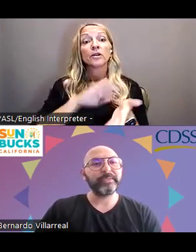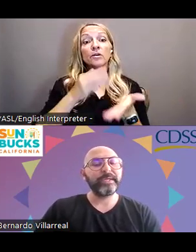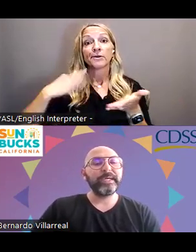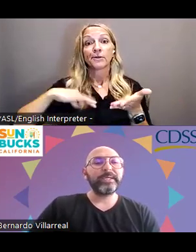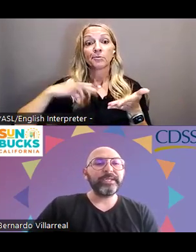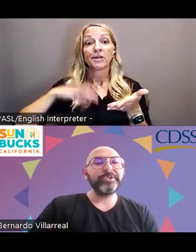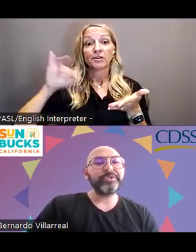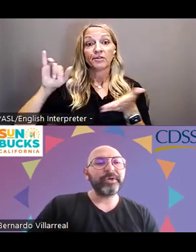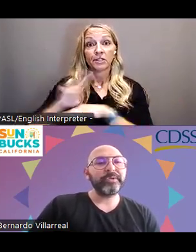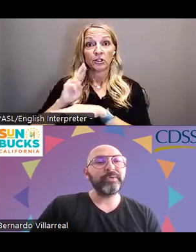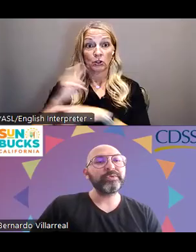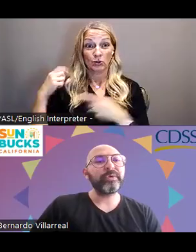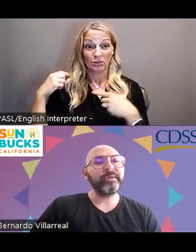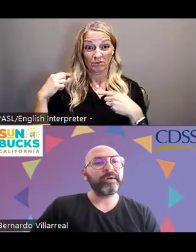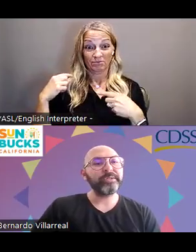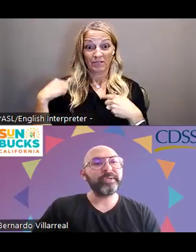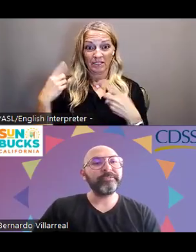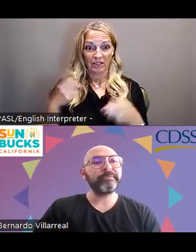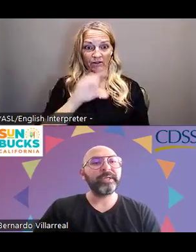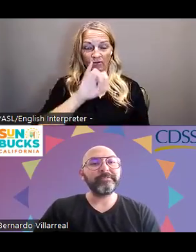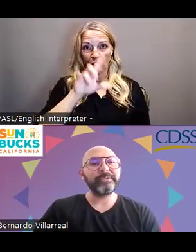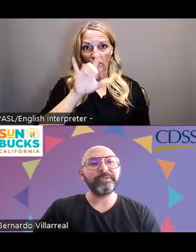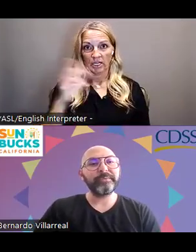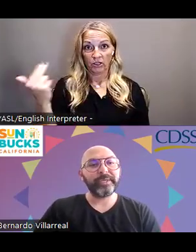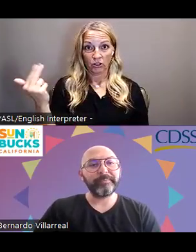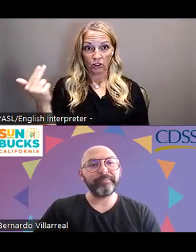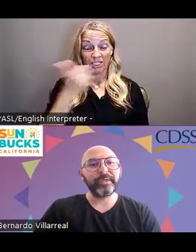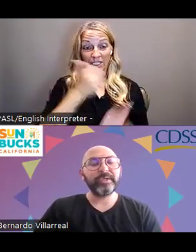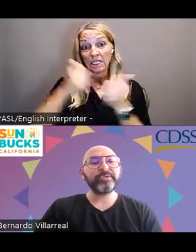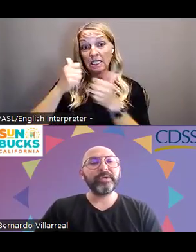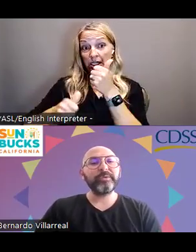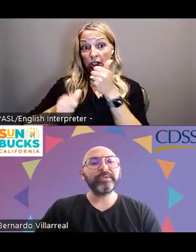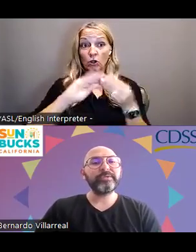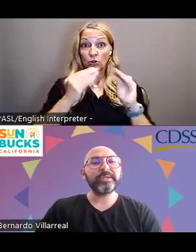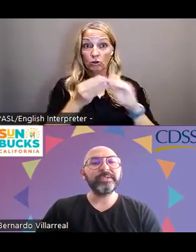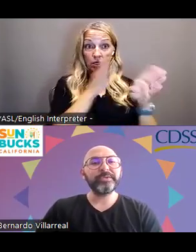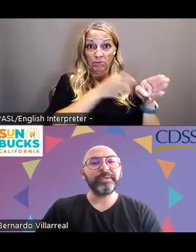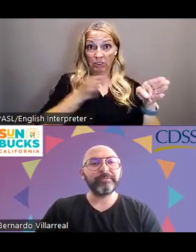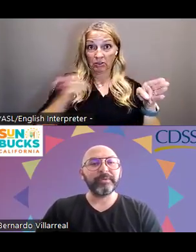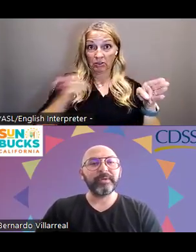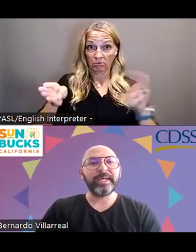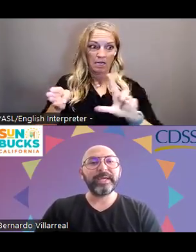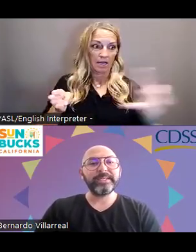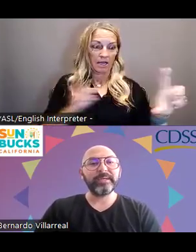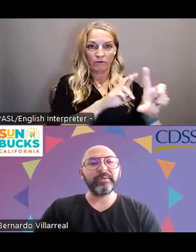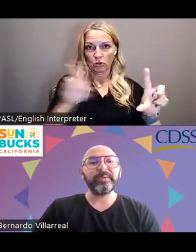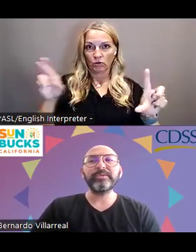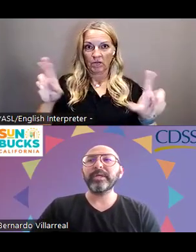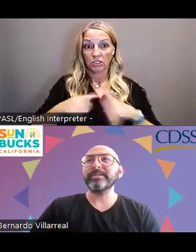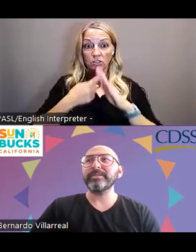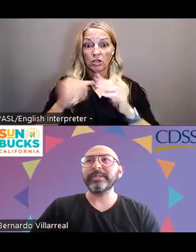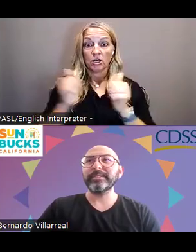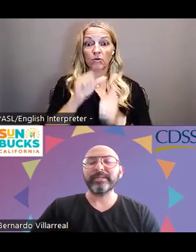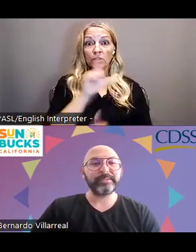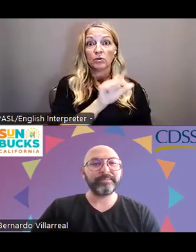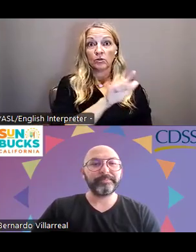13th. Each chart goes chronologically from left to right, starting with 2024 and ending